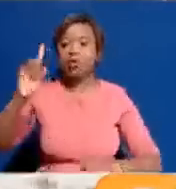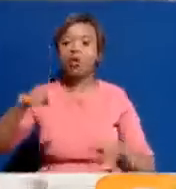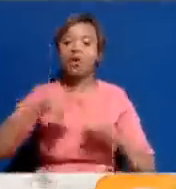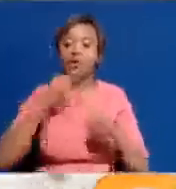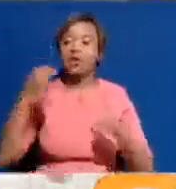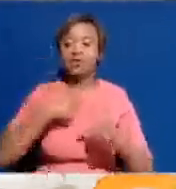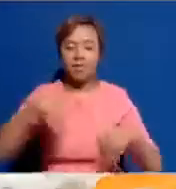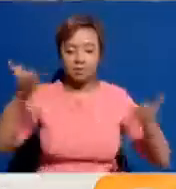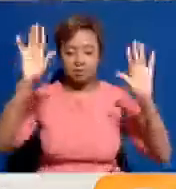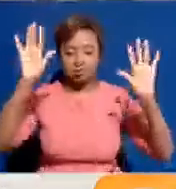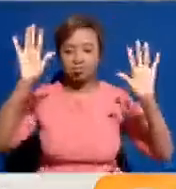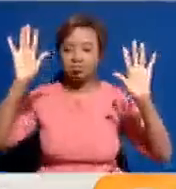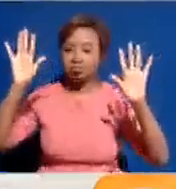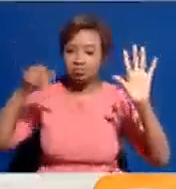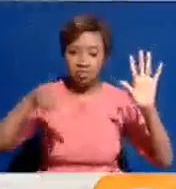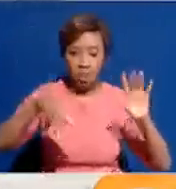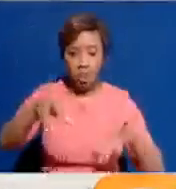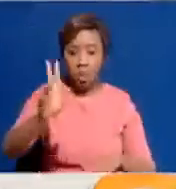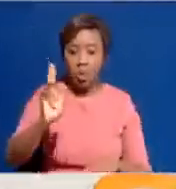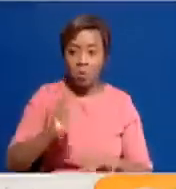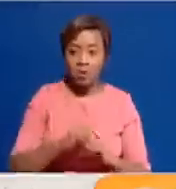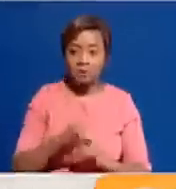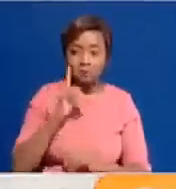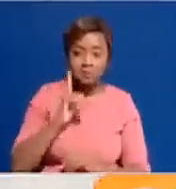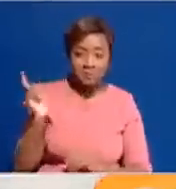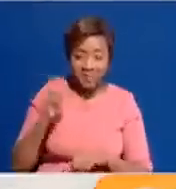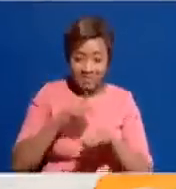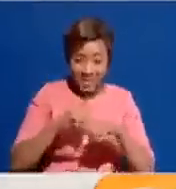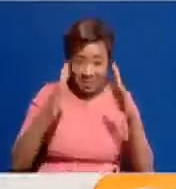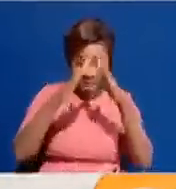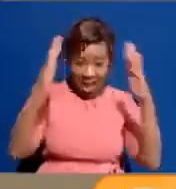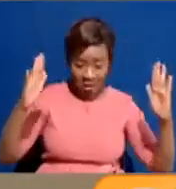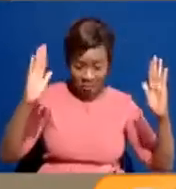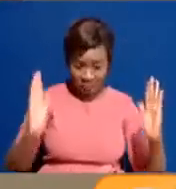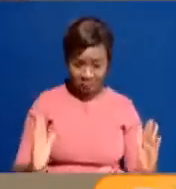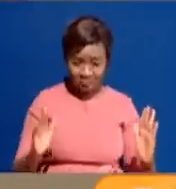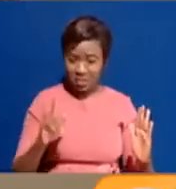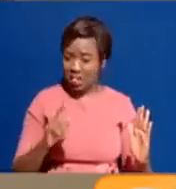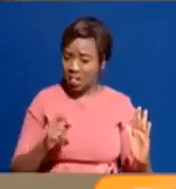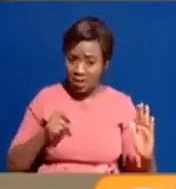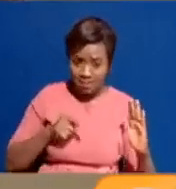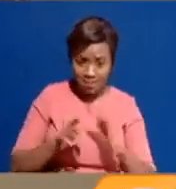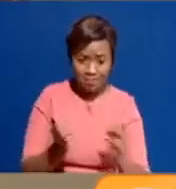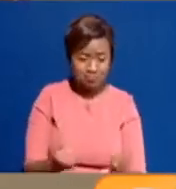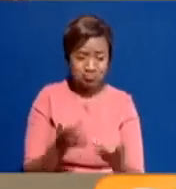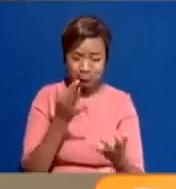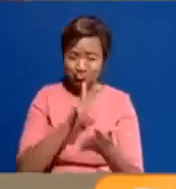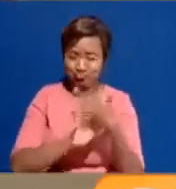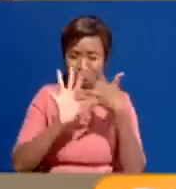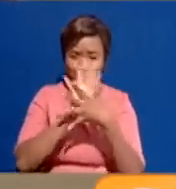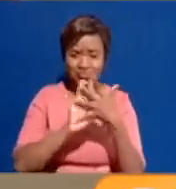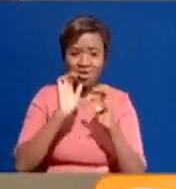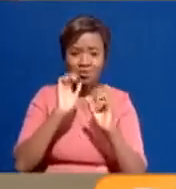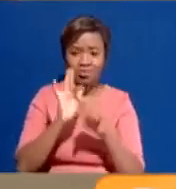When tear gas is thrown into an indoor setting, the exposure could be potentially lethal. Sometimes it may actually cause what you call thermal